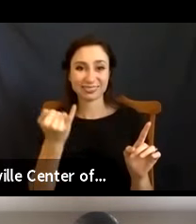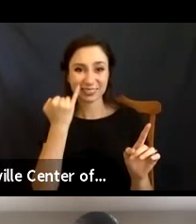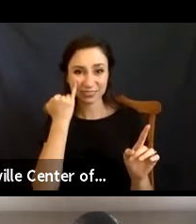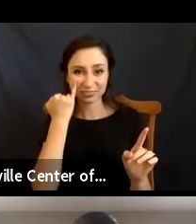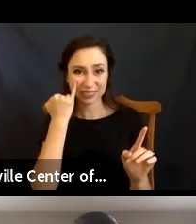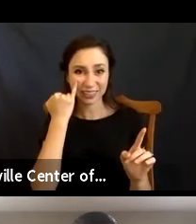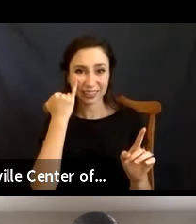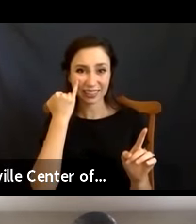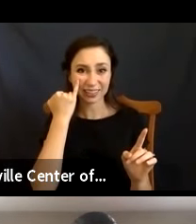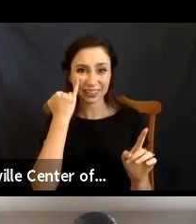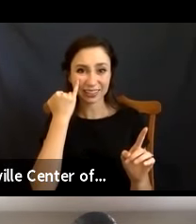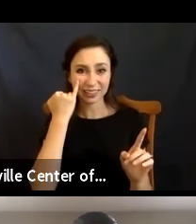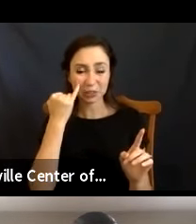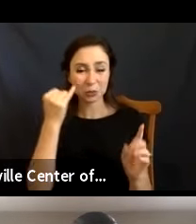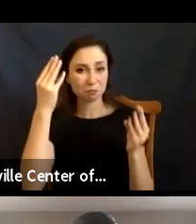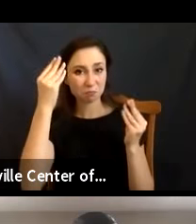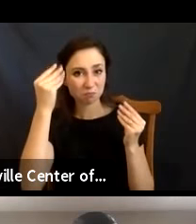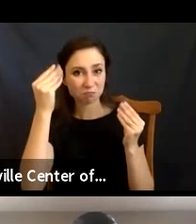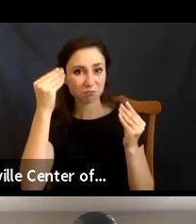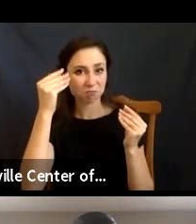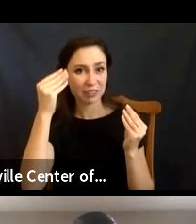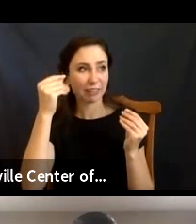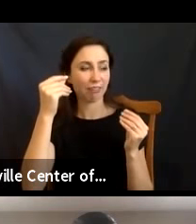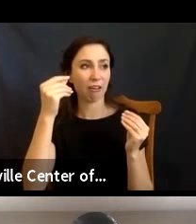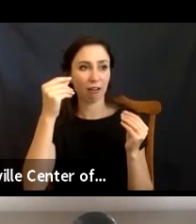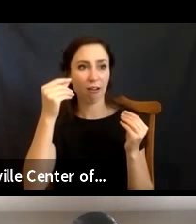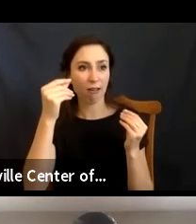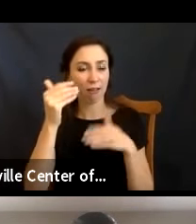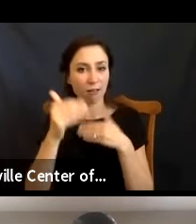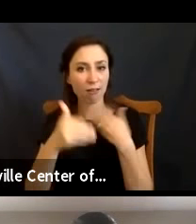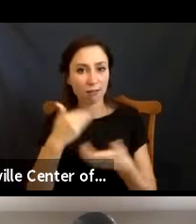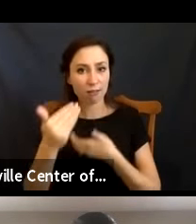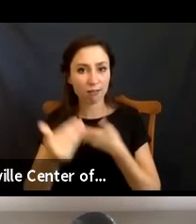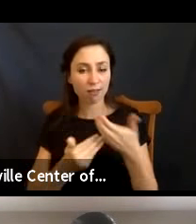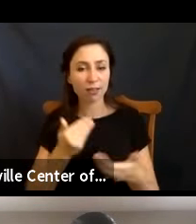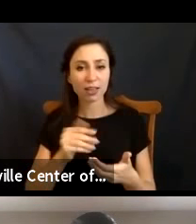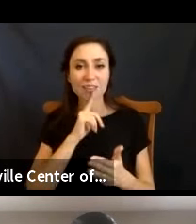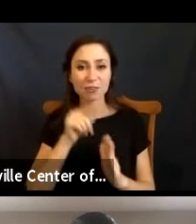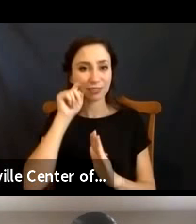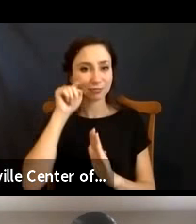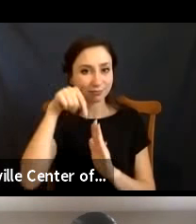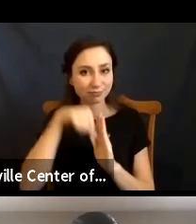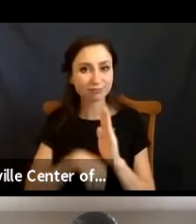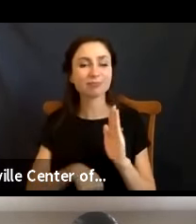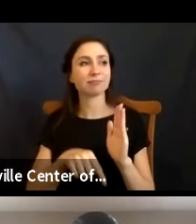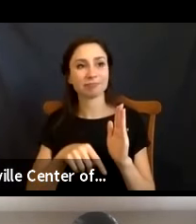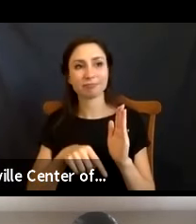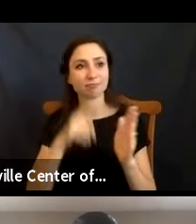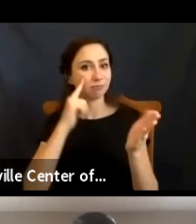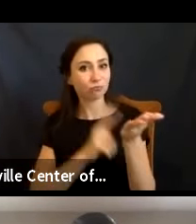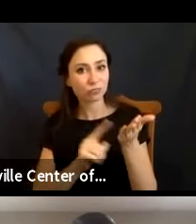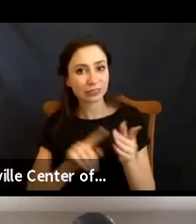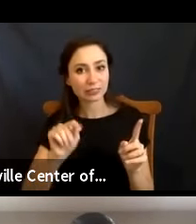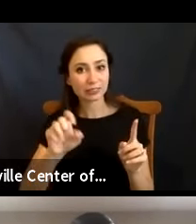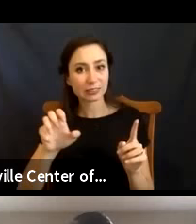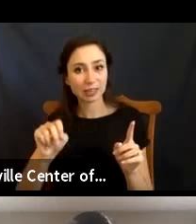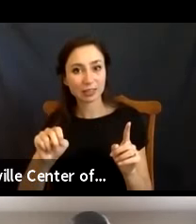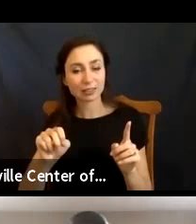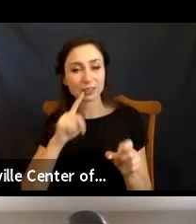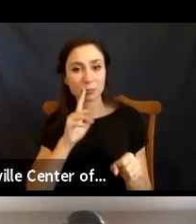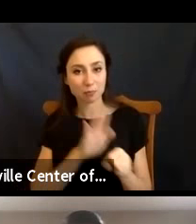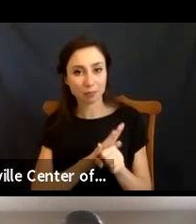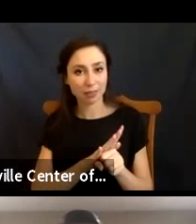of thinking through this has really dug into the Tennessee Pledge and knows what's there and what's not, but it is not a